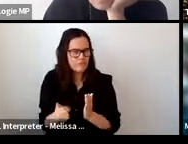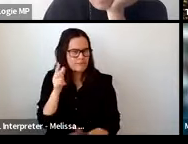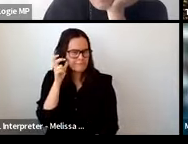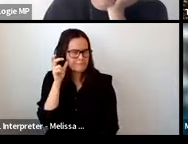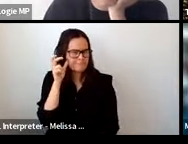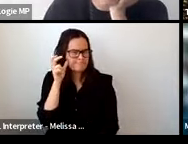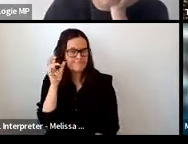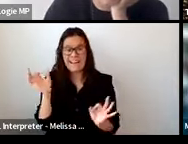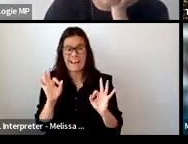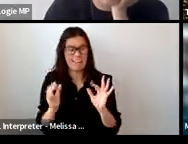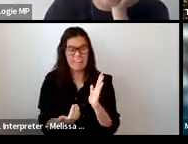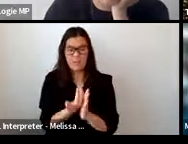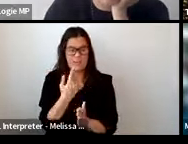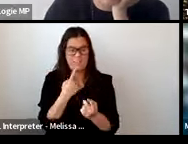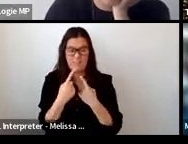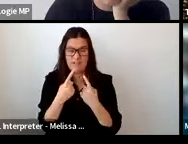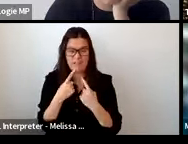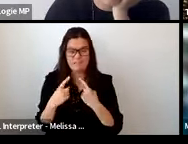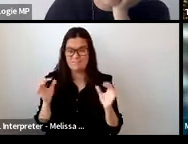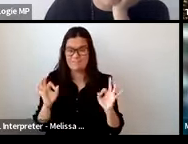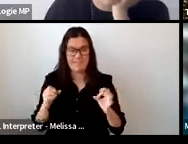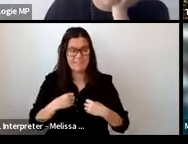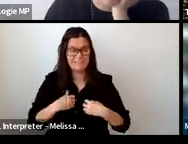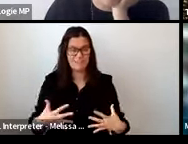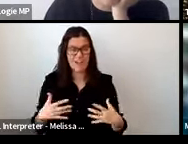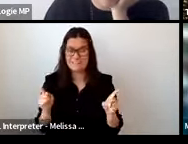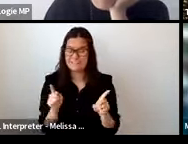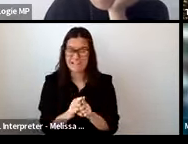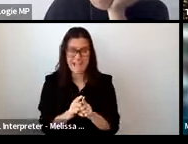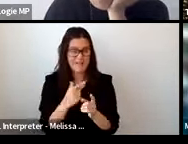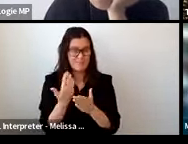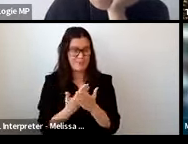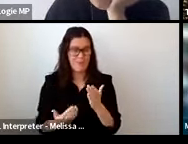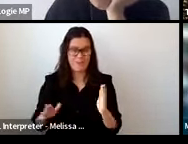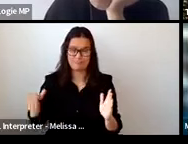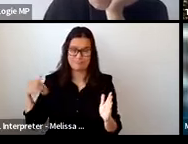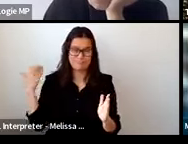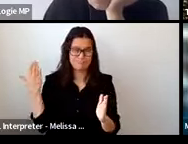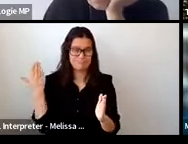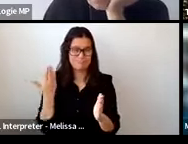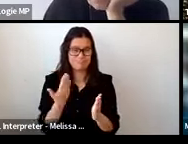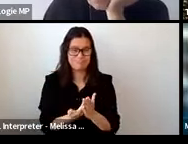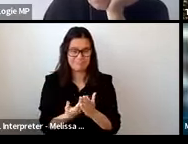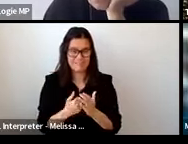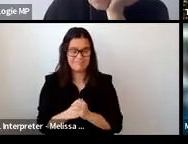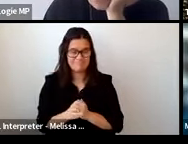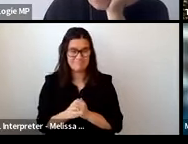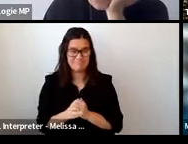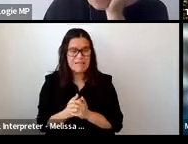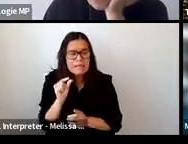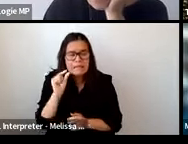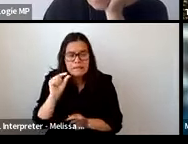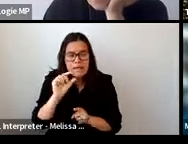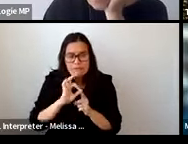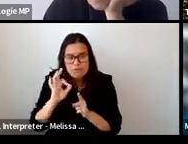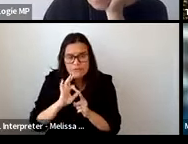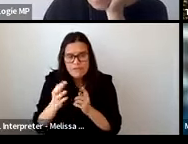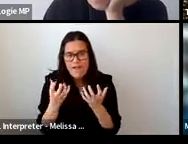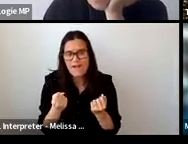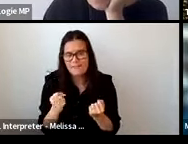new to me. There are no surprises. It's just the same. Things haven't changed a lot. It's improved somewhat,